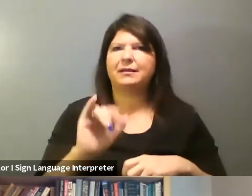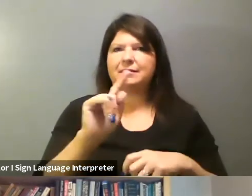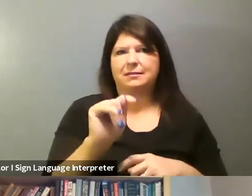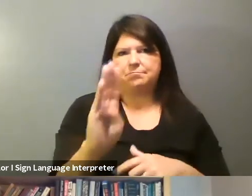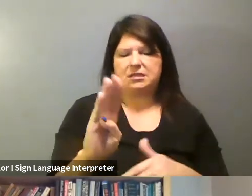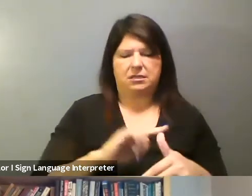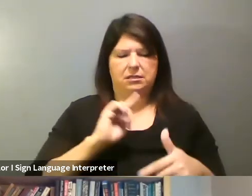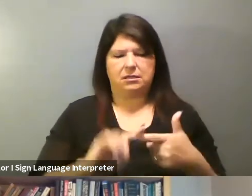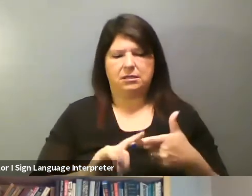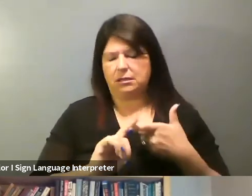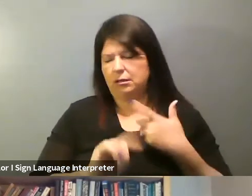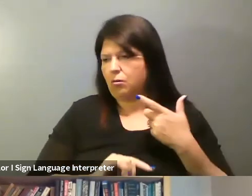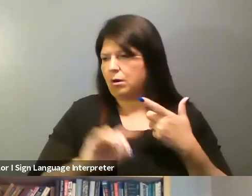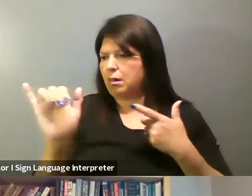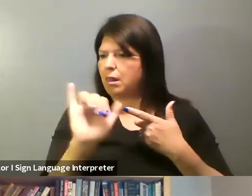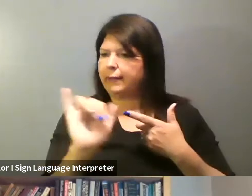even